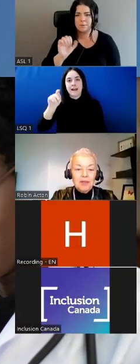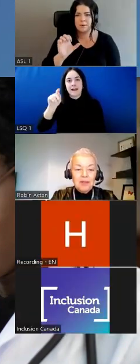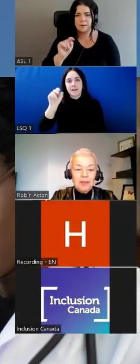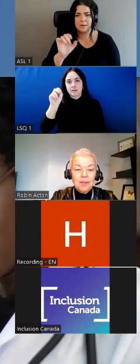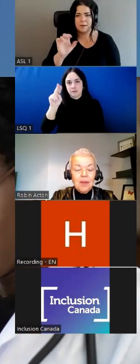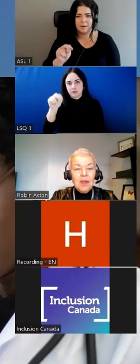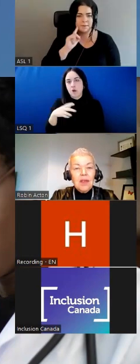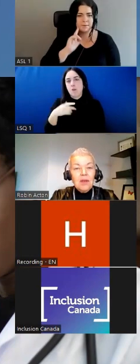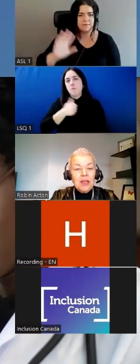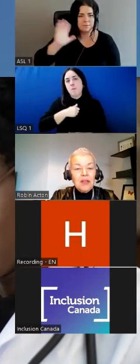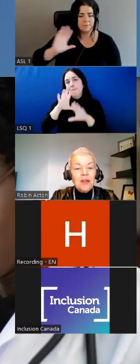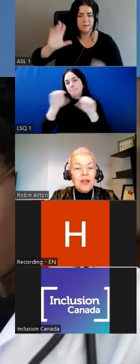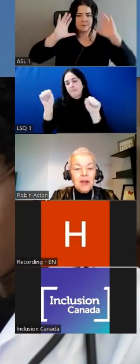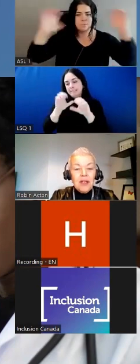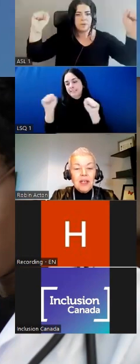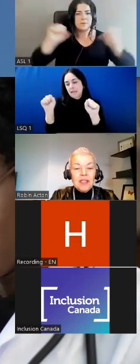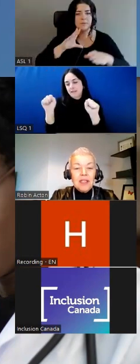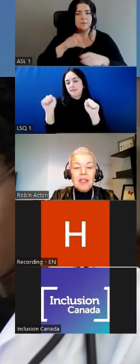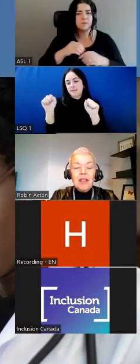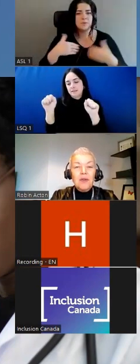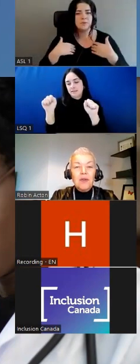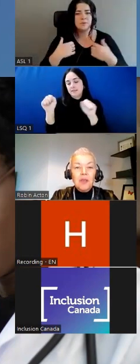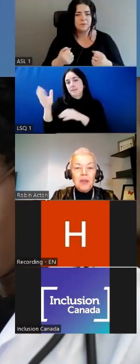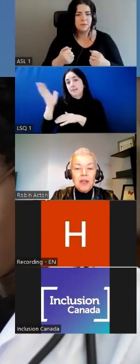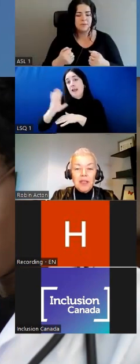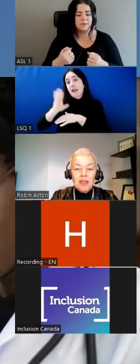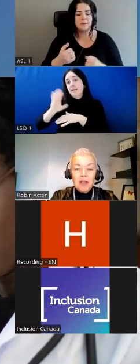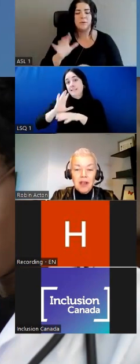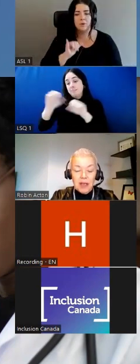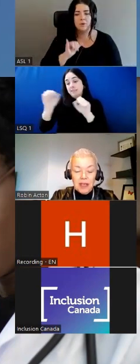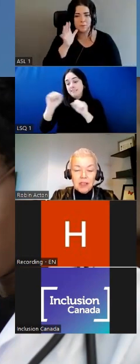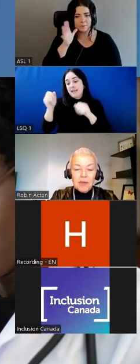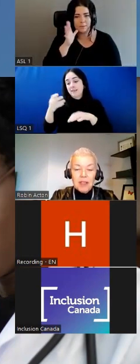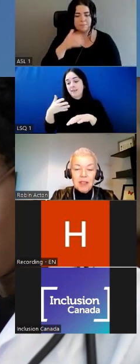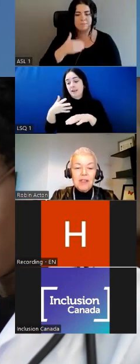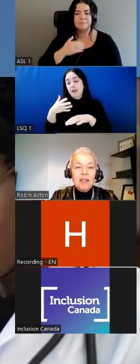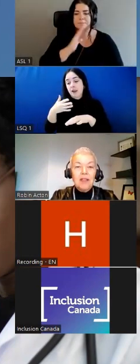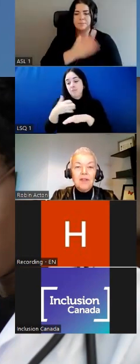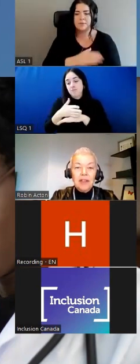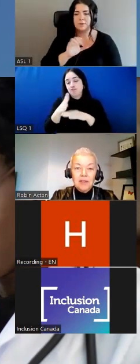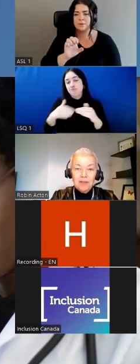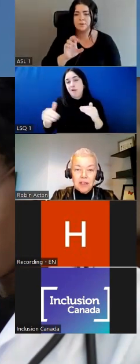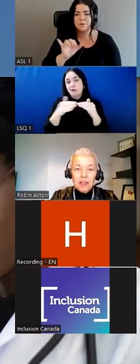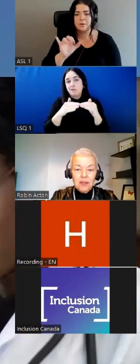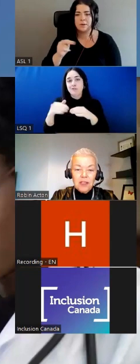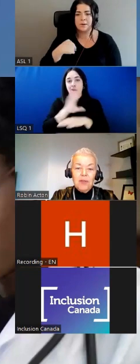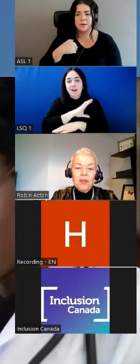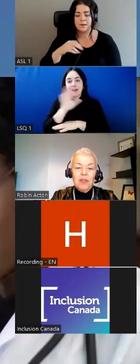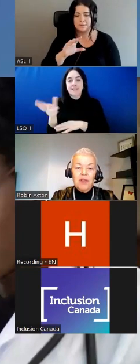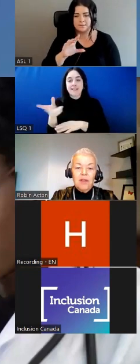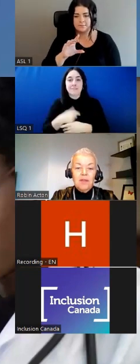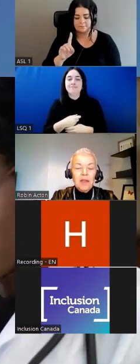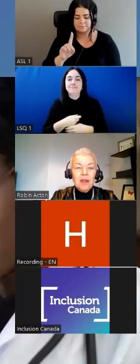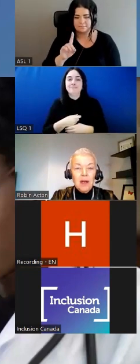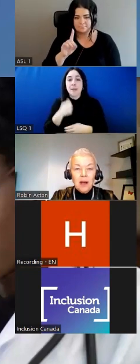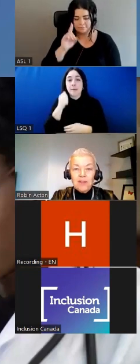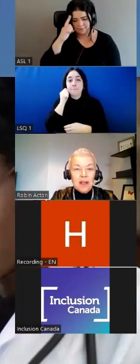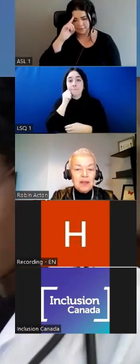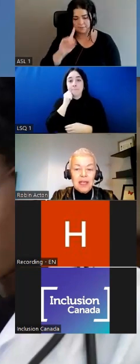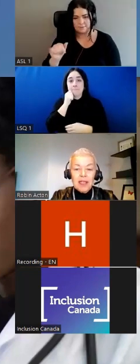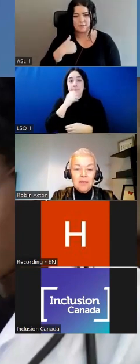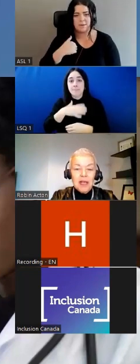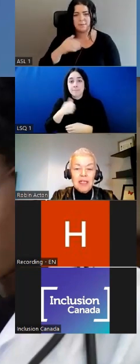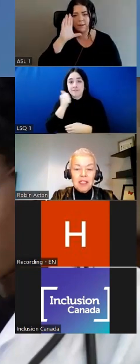parent. My daughter, Erin, has an intellectual disability, and my husband has a significant physical disability.